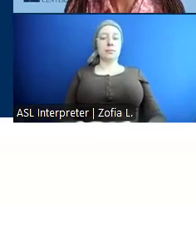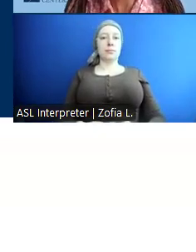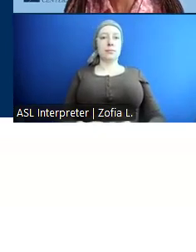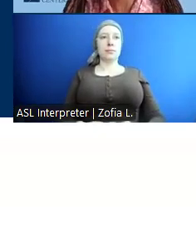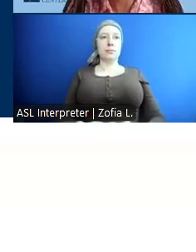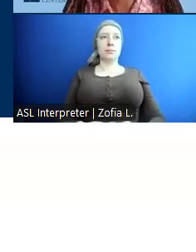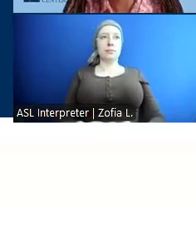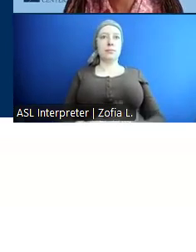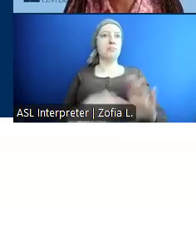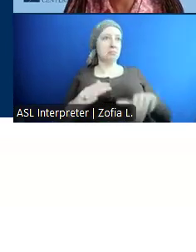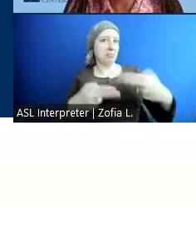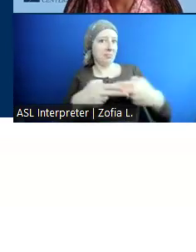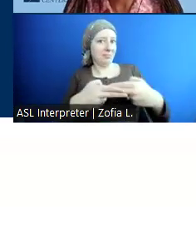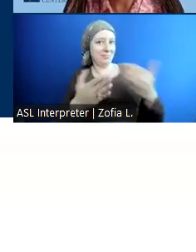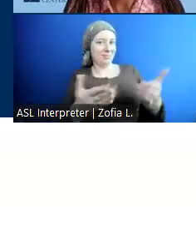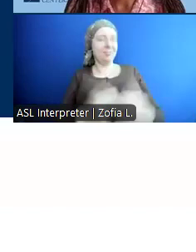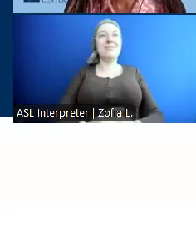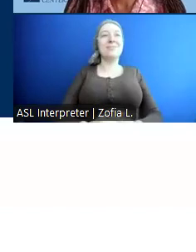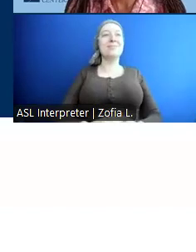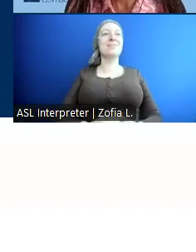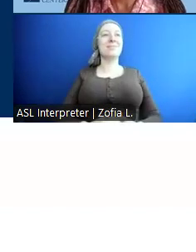You can go to the next slide.